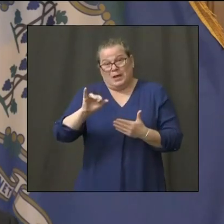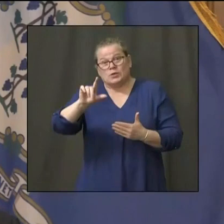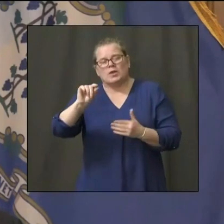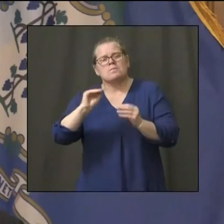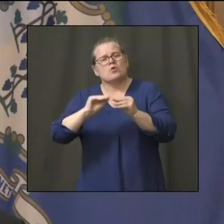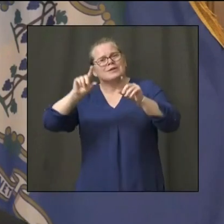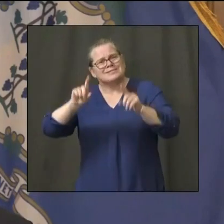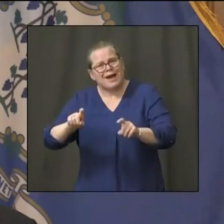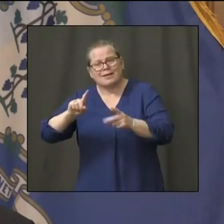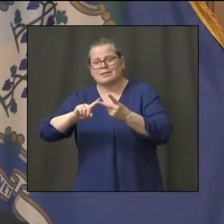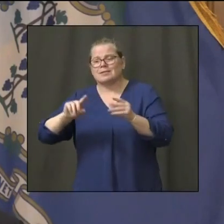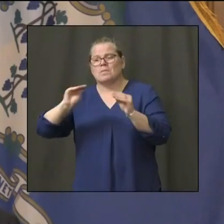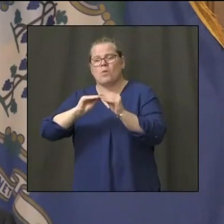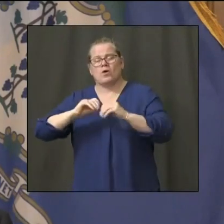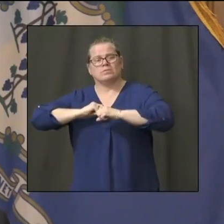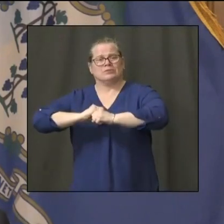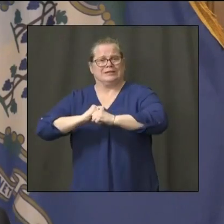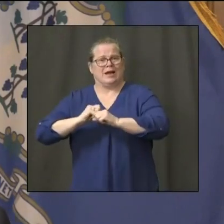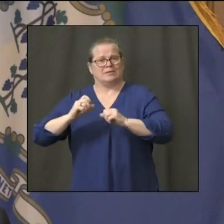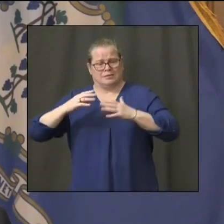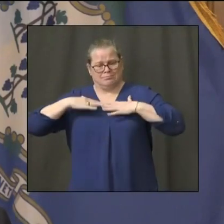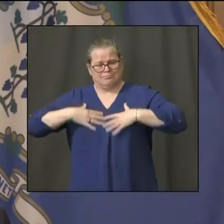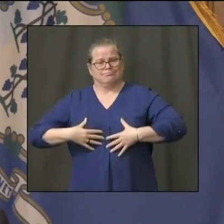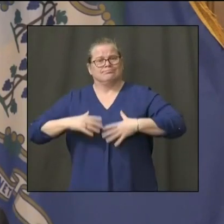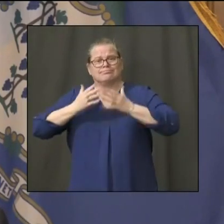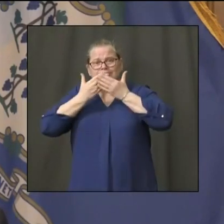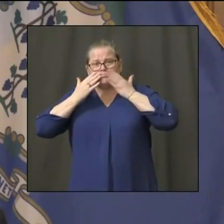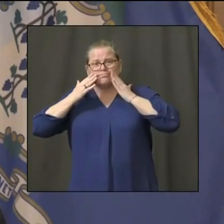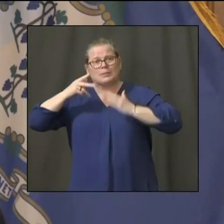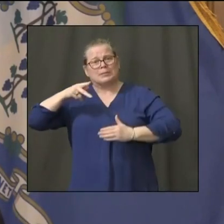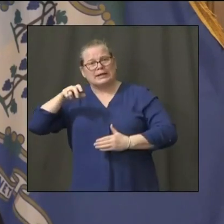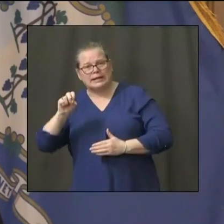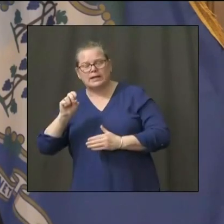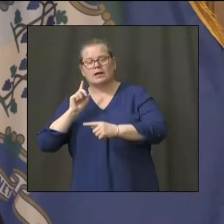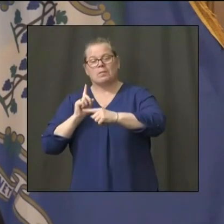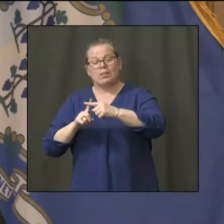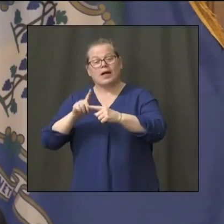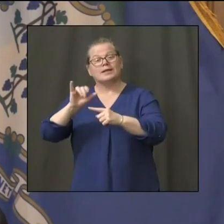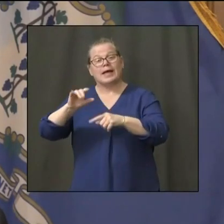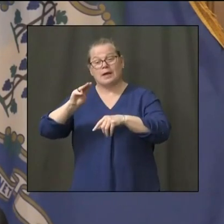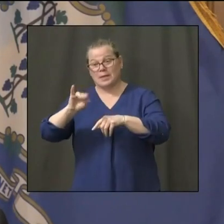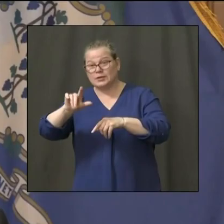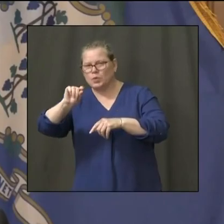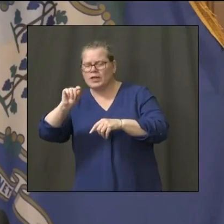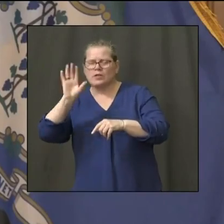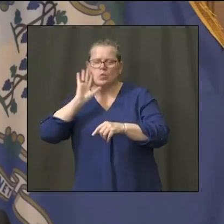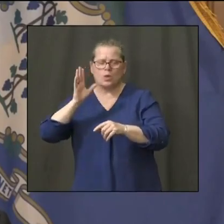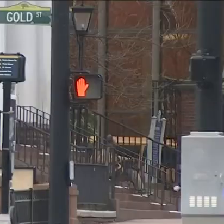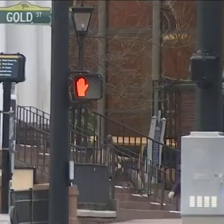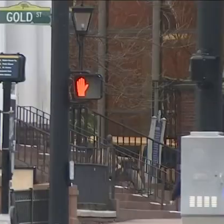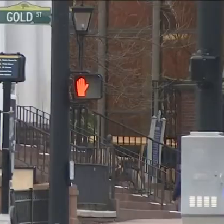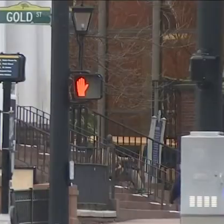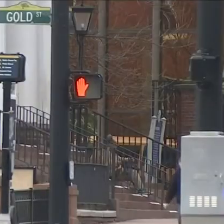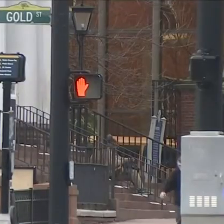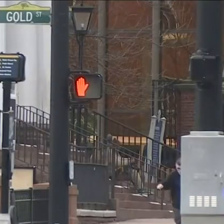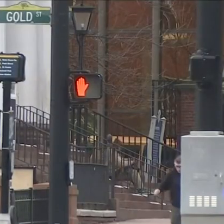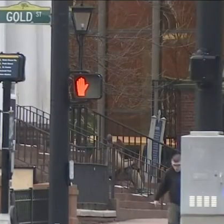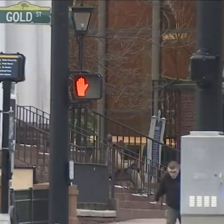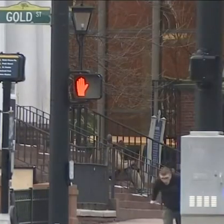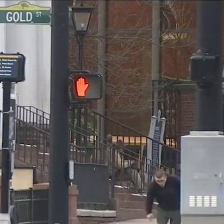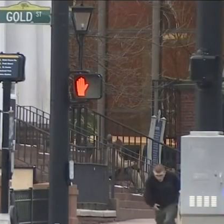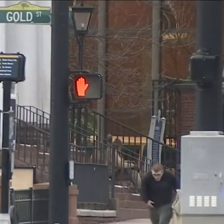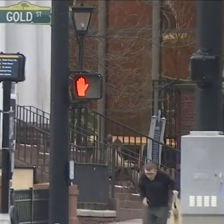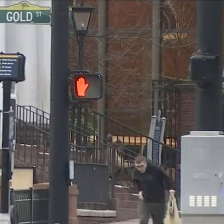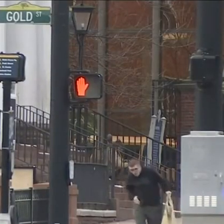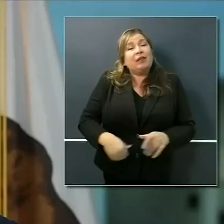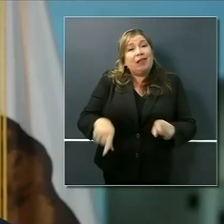will give us a lot stronger indication about who and when and how people can start getting to work. While key details are